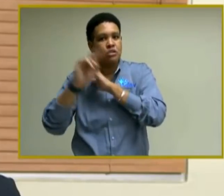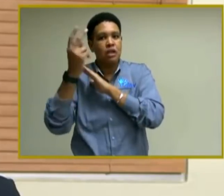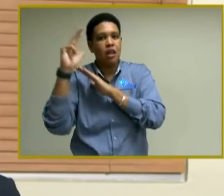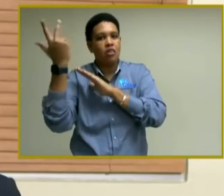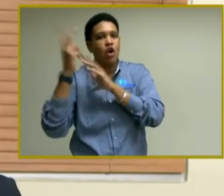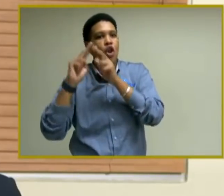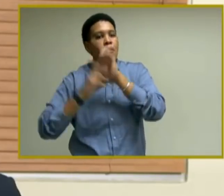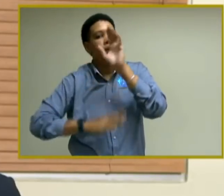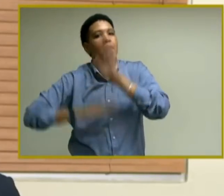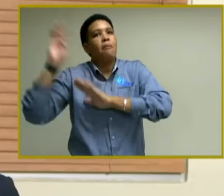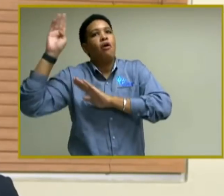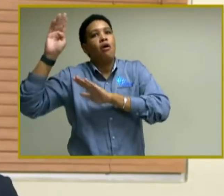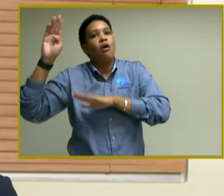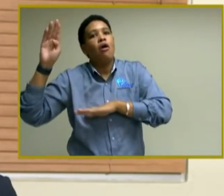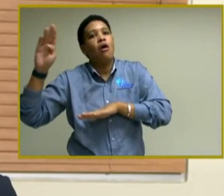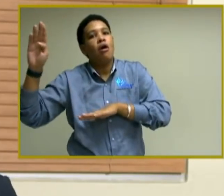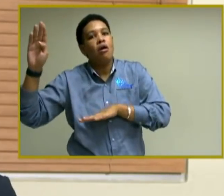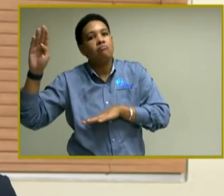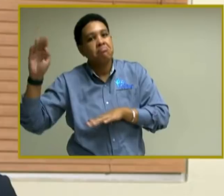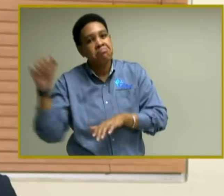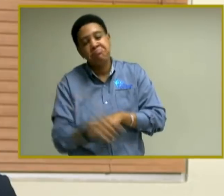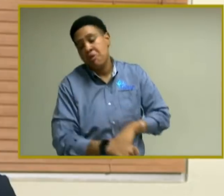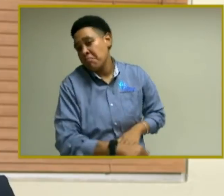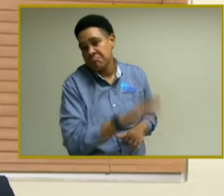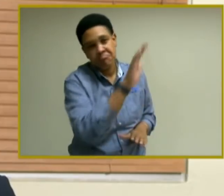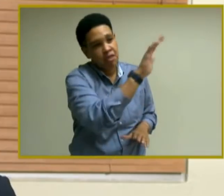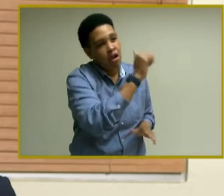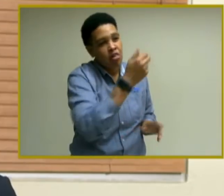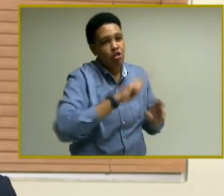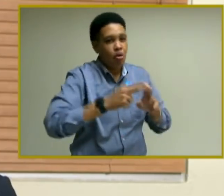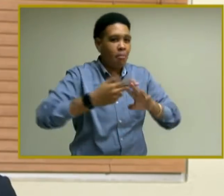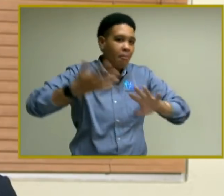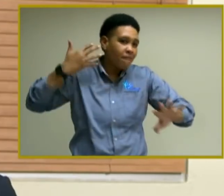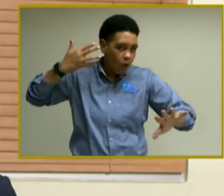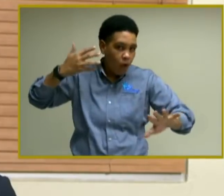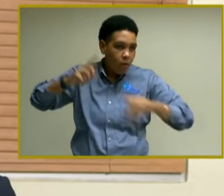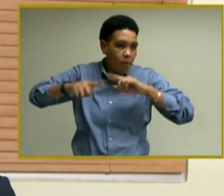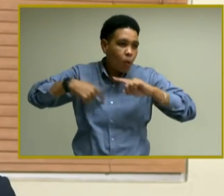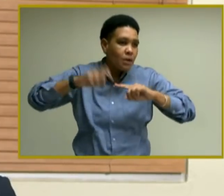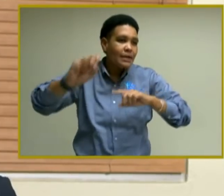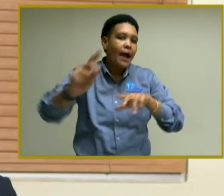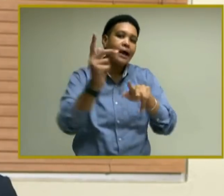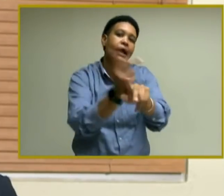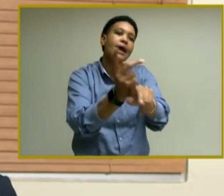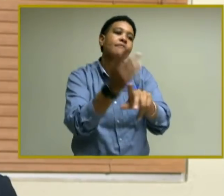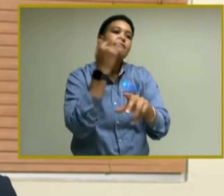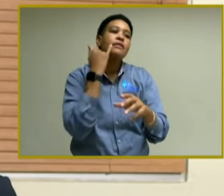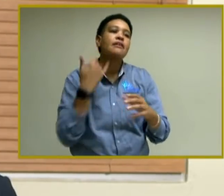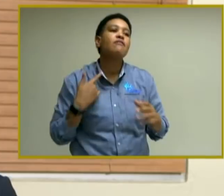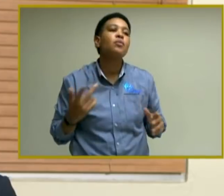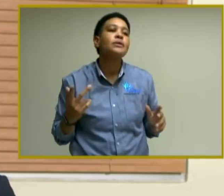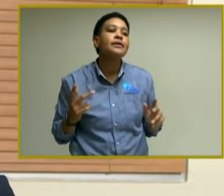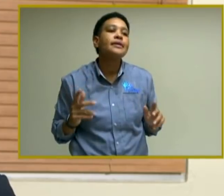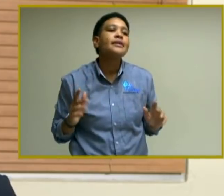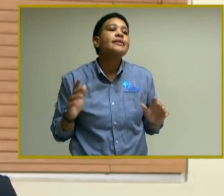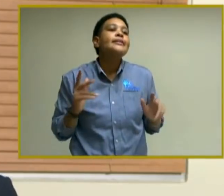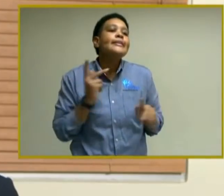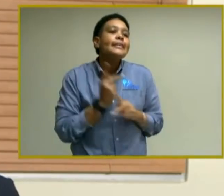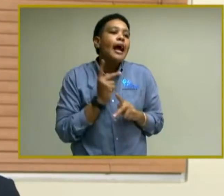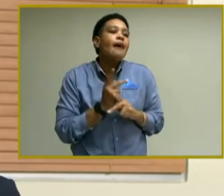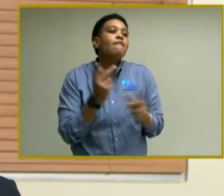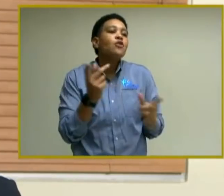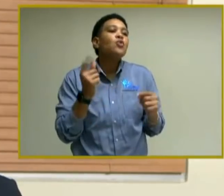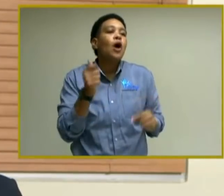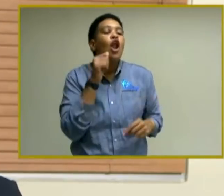we can keep this down if it is that we take the necessary precautions, and it is very important that we